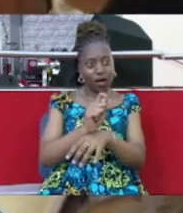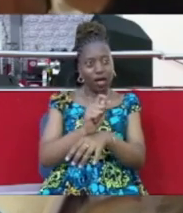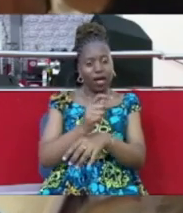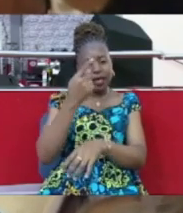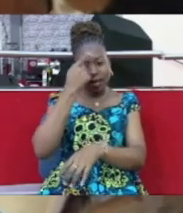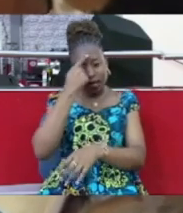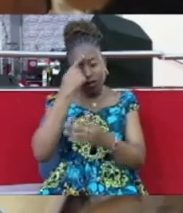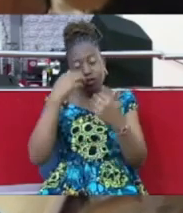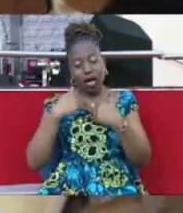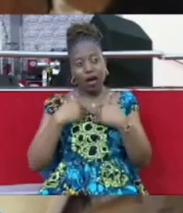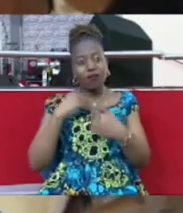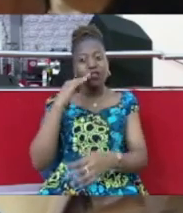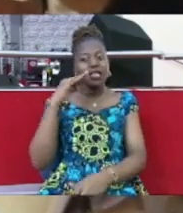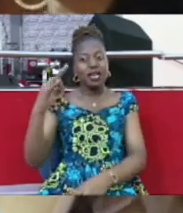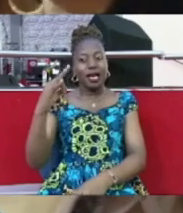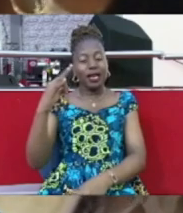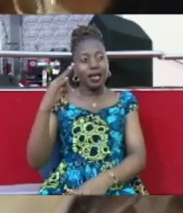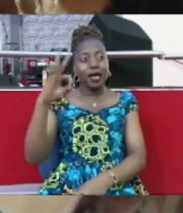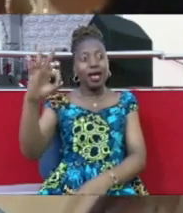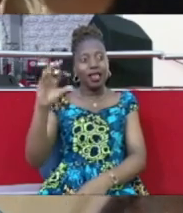330 million gods.